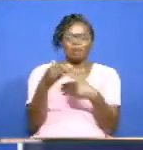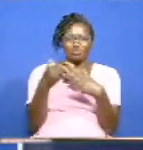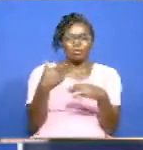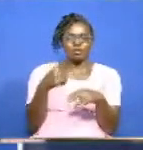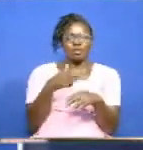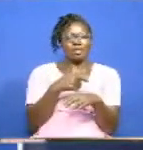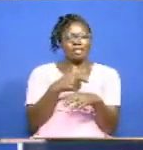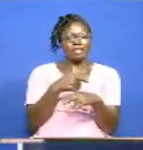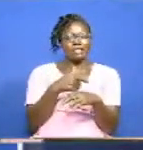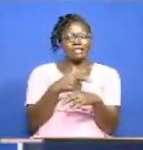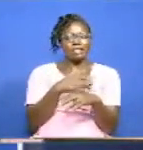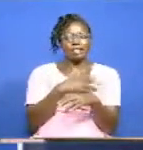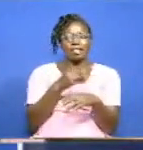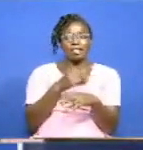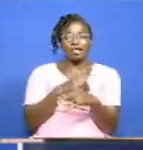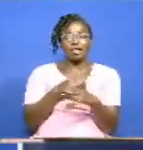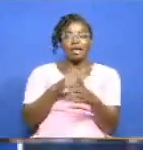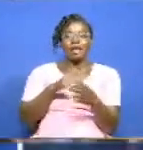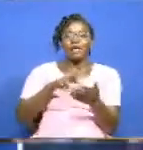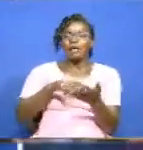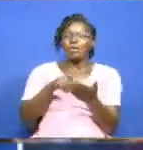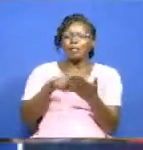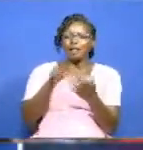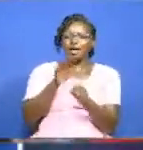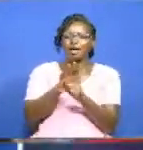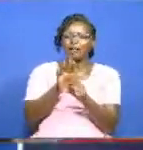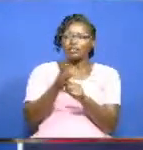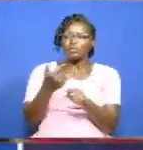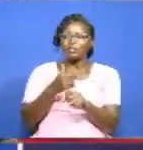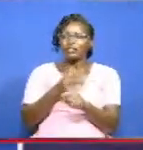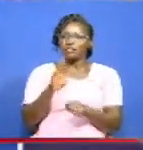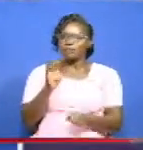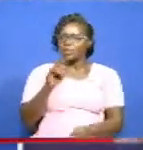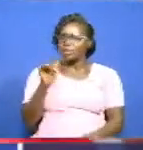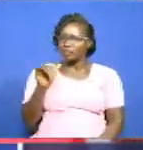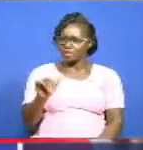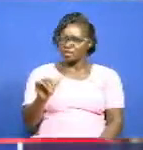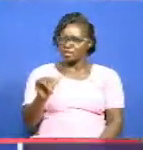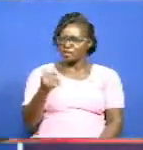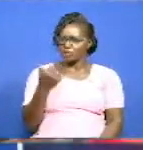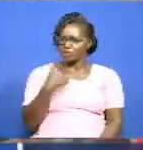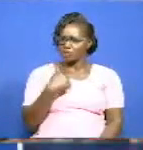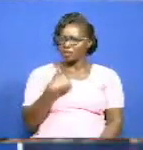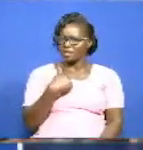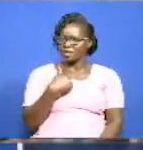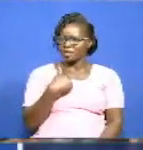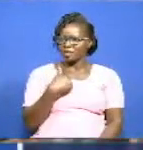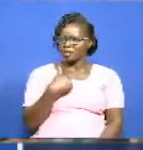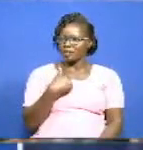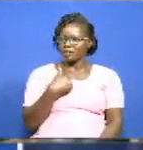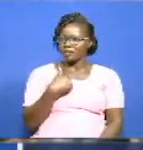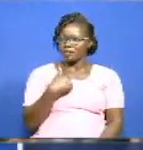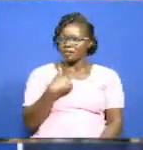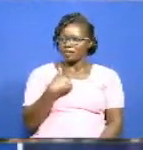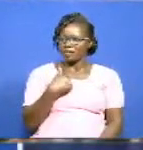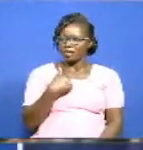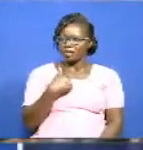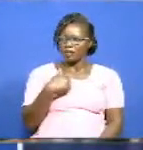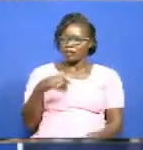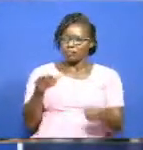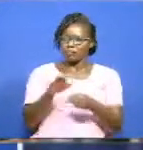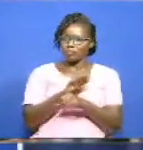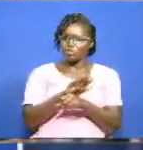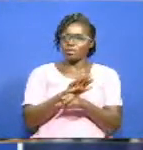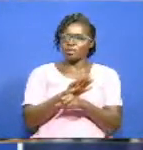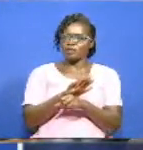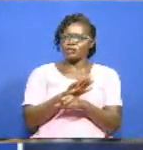us and someone who meant so much to us. Betty, to me and to most of